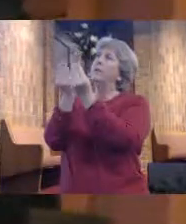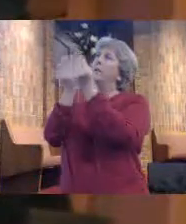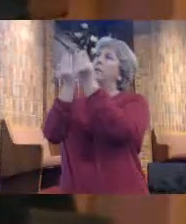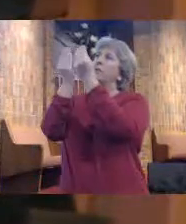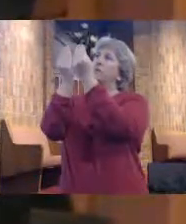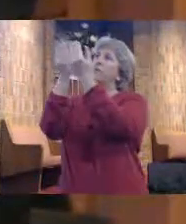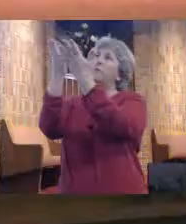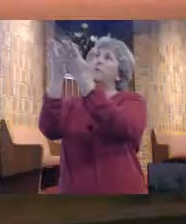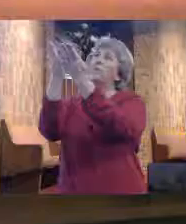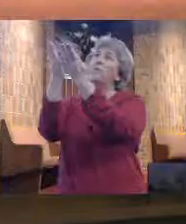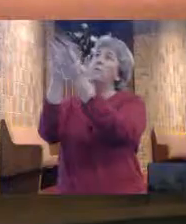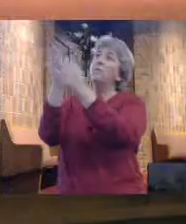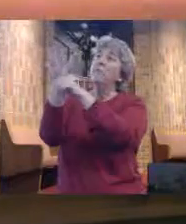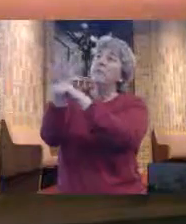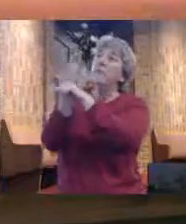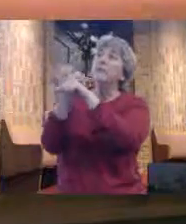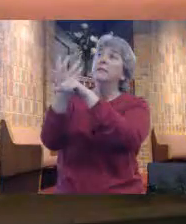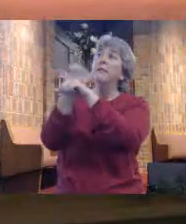offer. No.